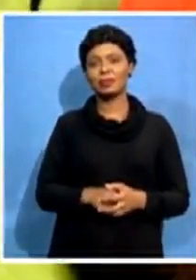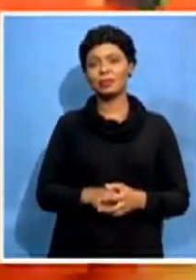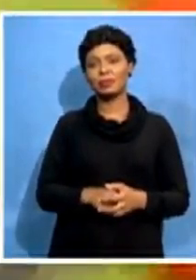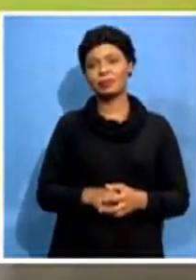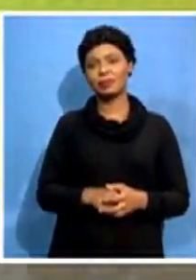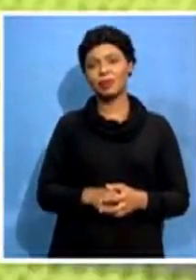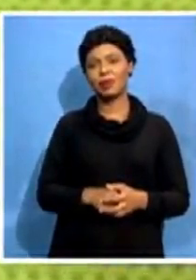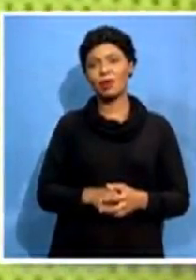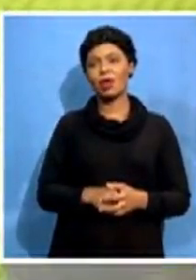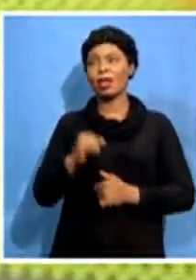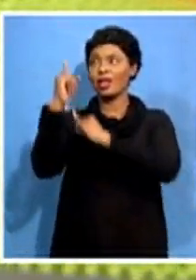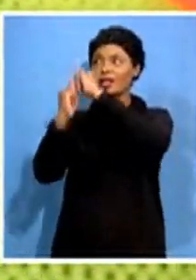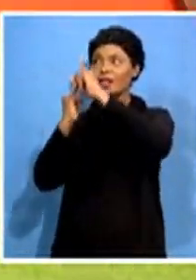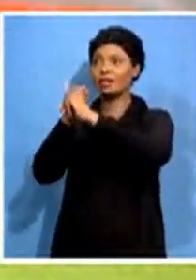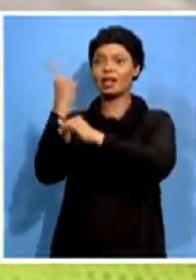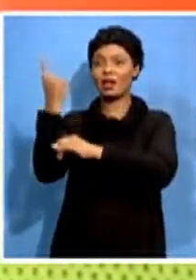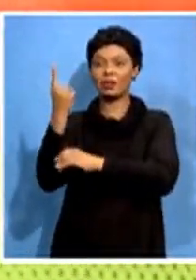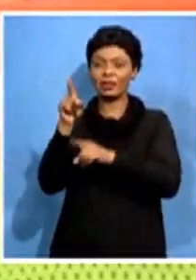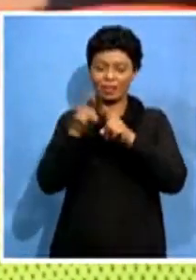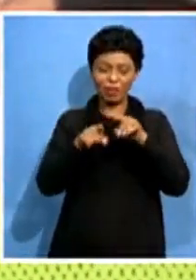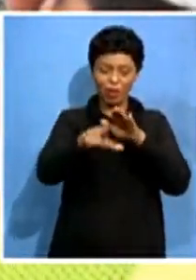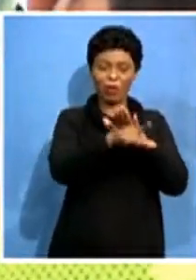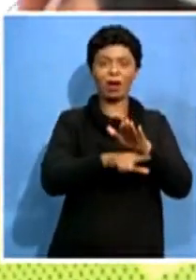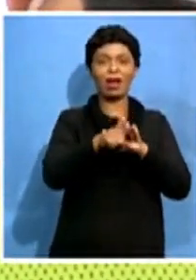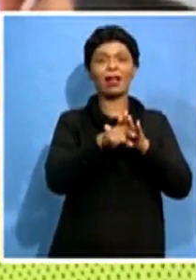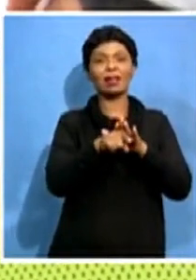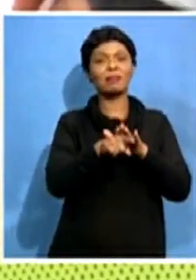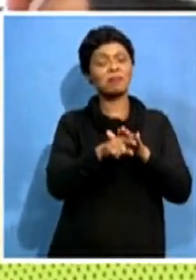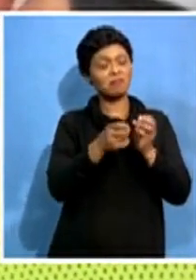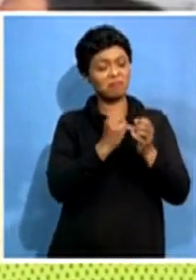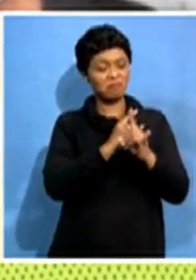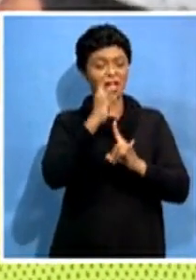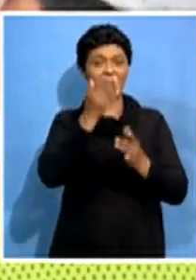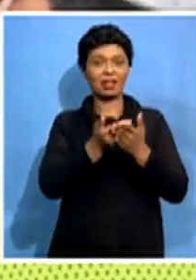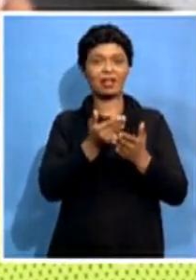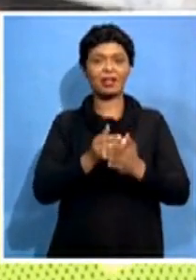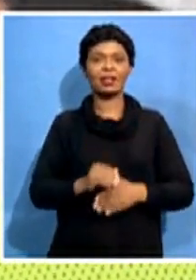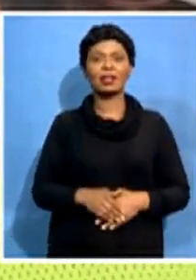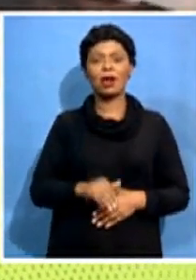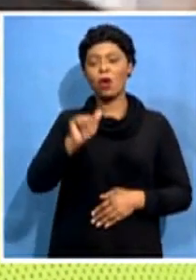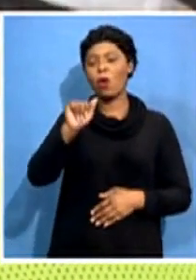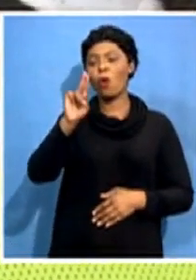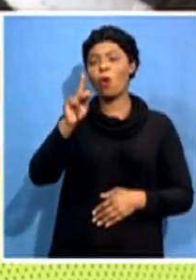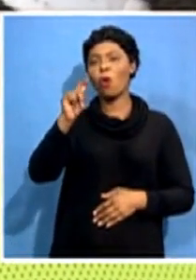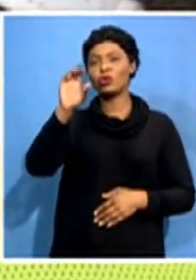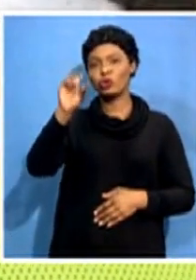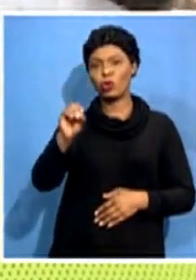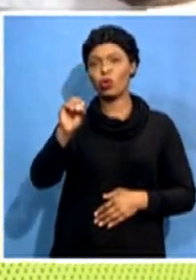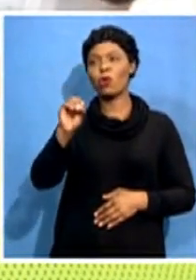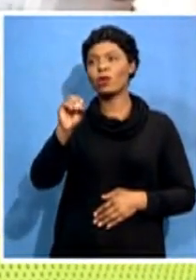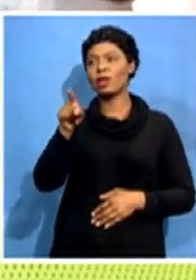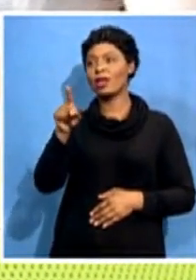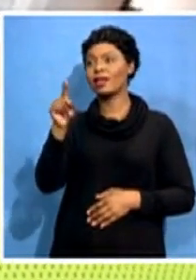this is really about creating an auto city, a massive auto city with all the